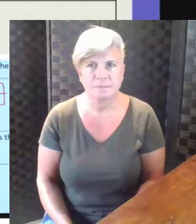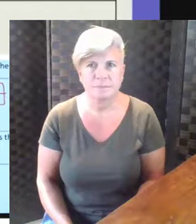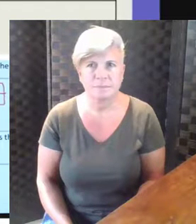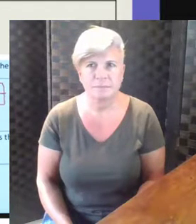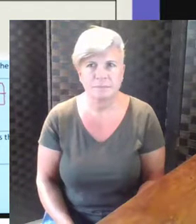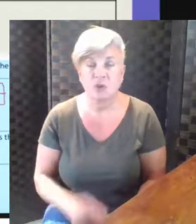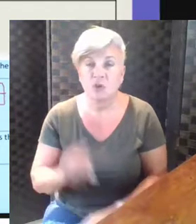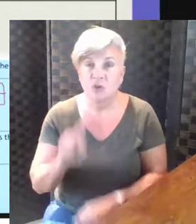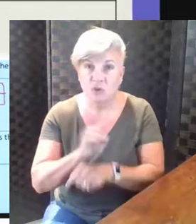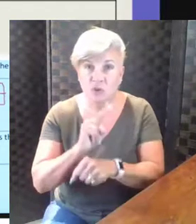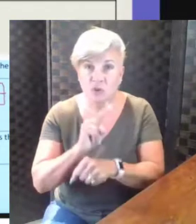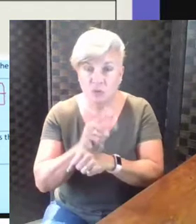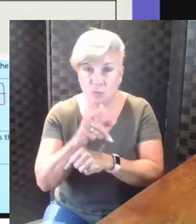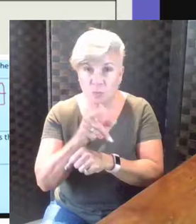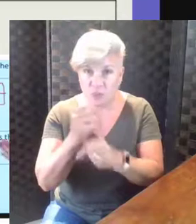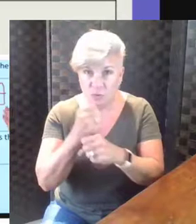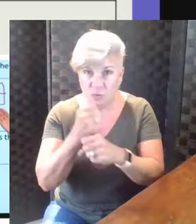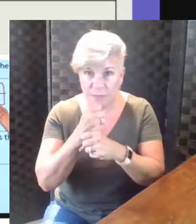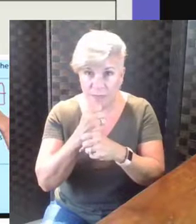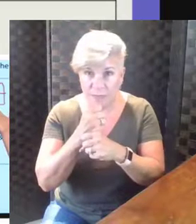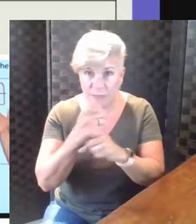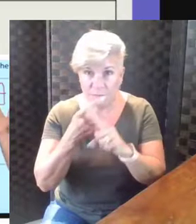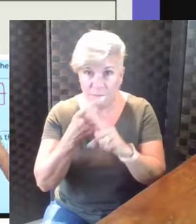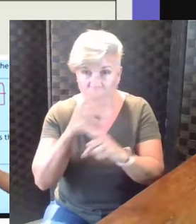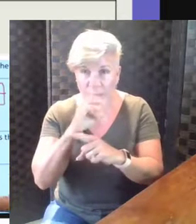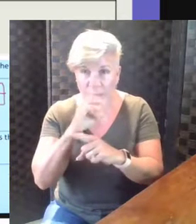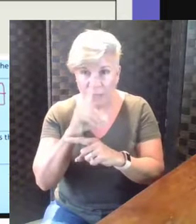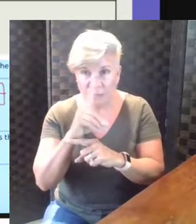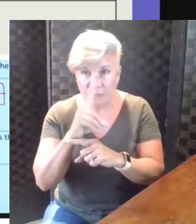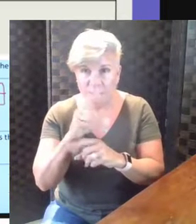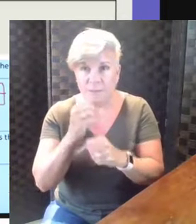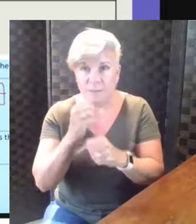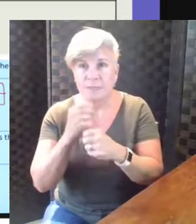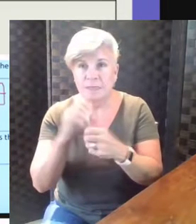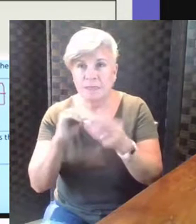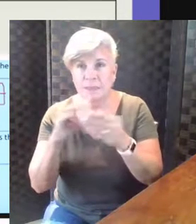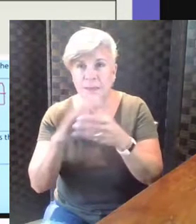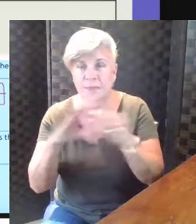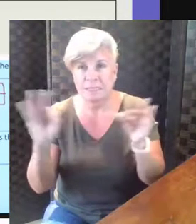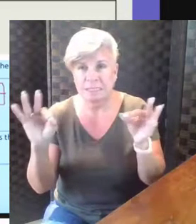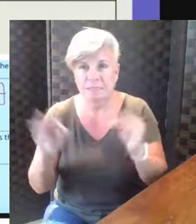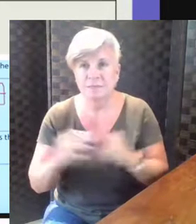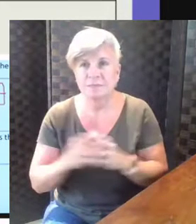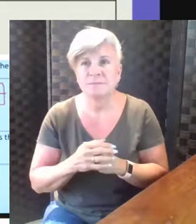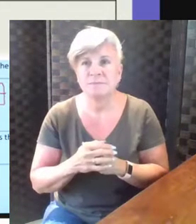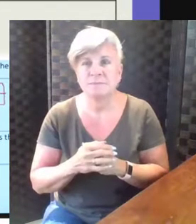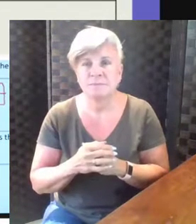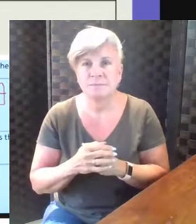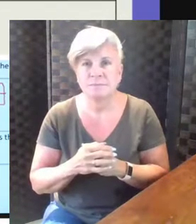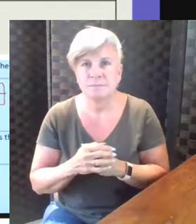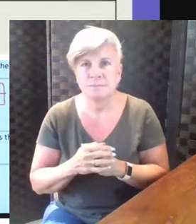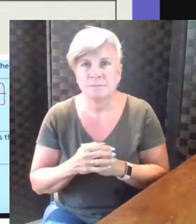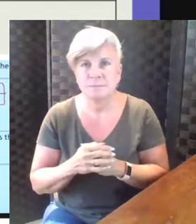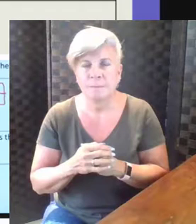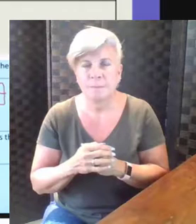And then use what you created from your model to create an equation to solve the